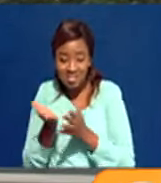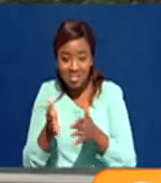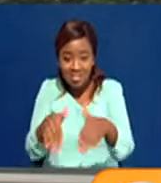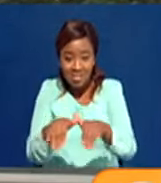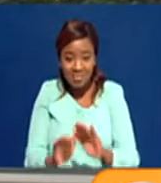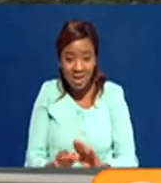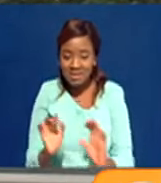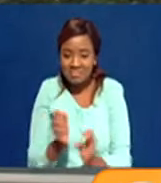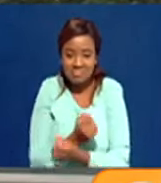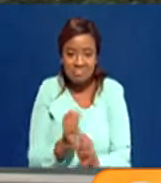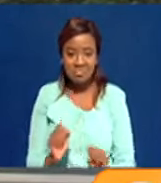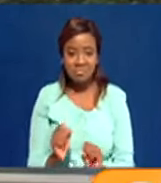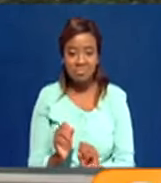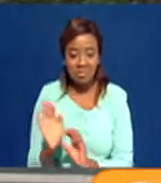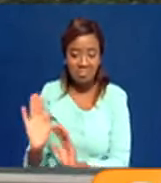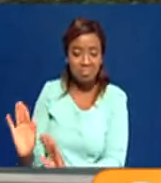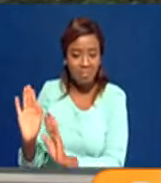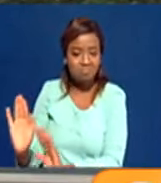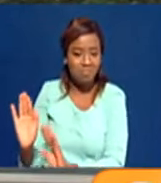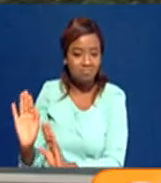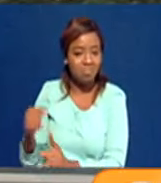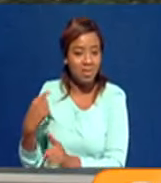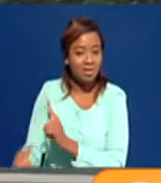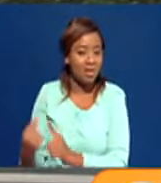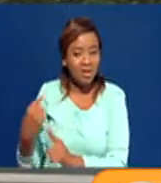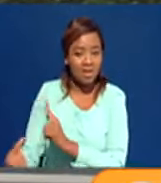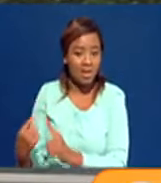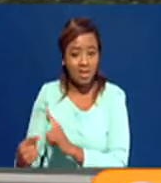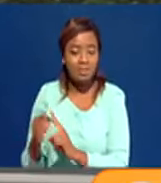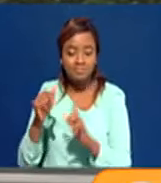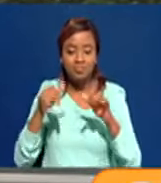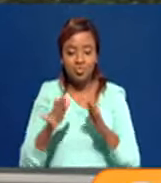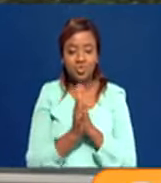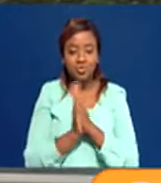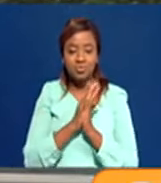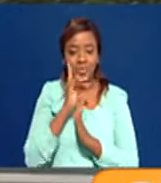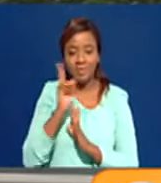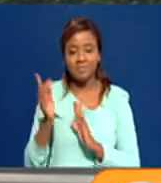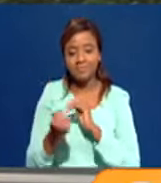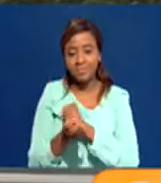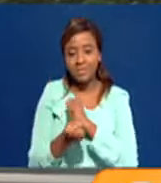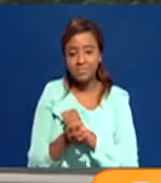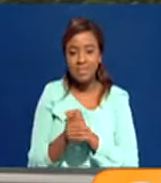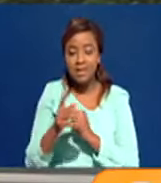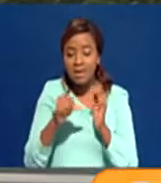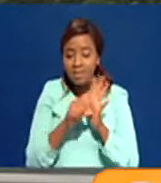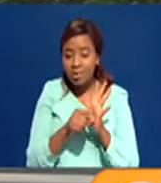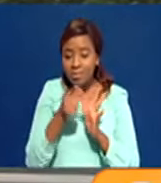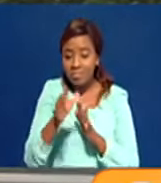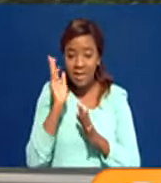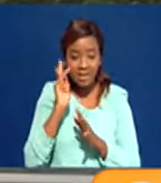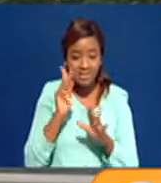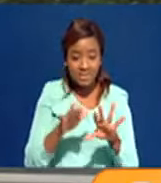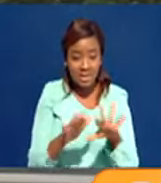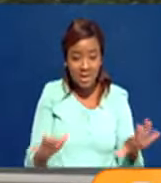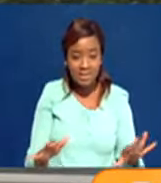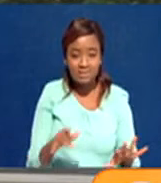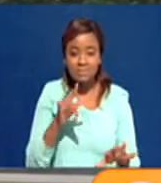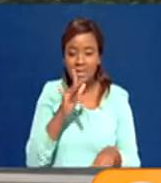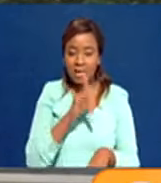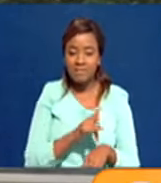Citizen TV, we tell you about perennial land tussles in Kisii that remain a thorn in the flesh of the